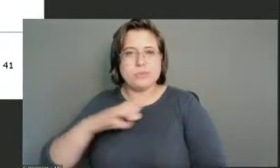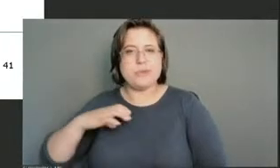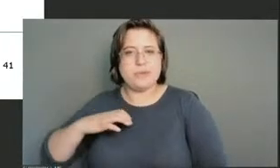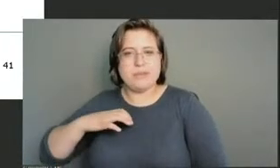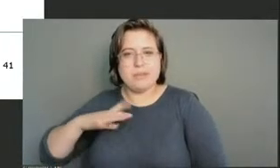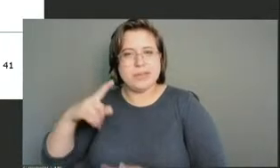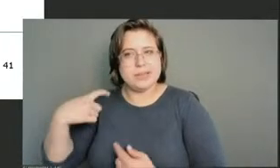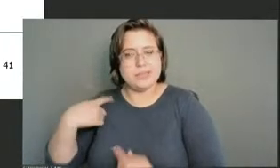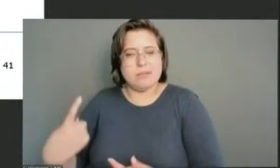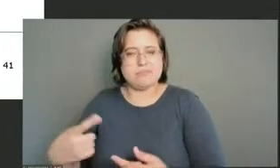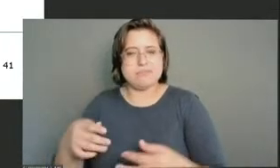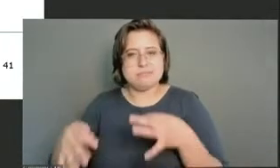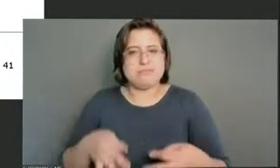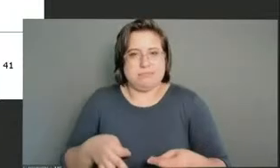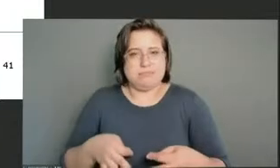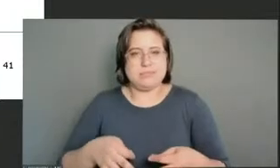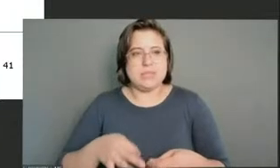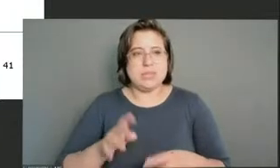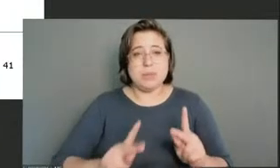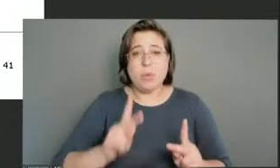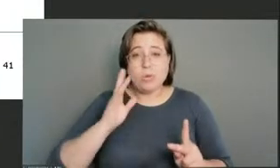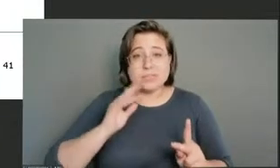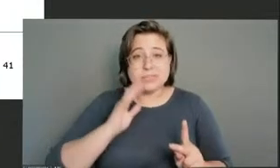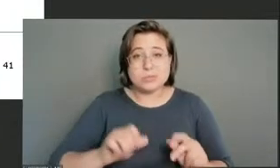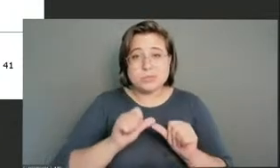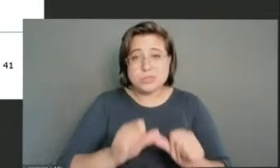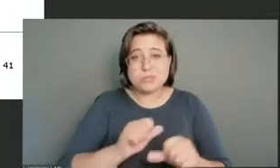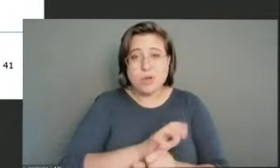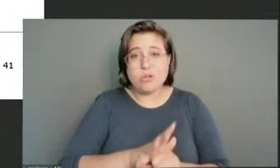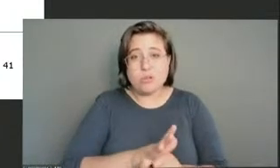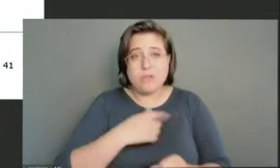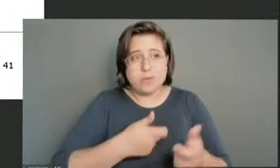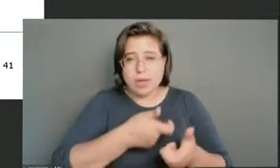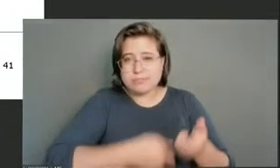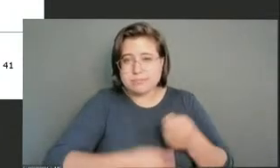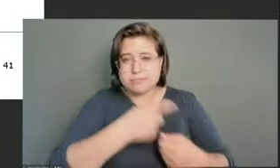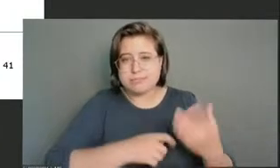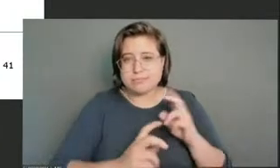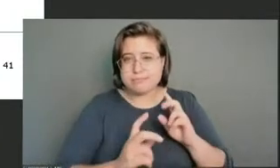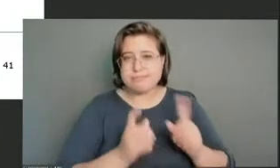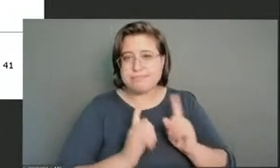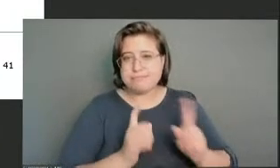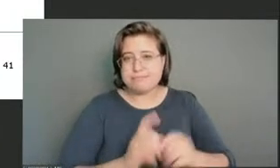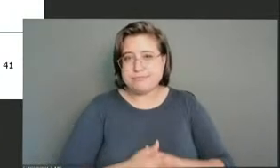information directly from people living with long COVID. The third recommendation would